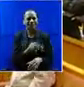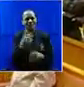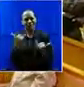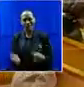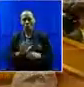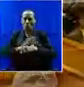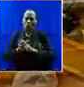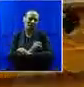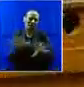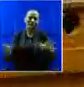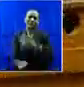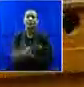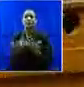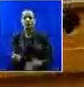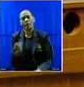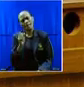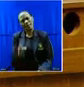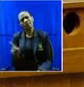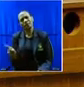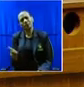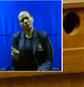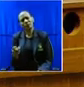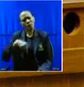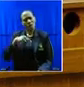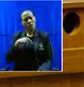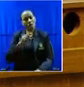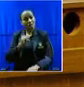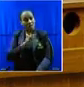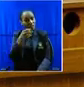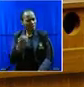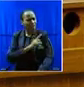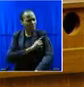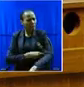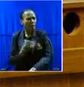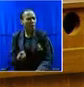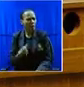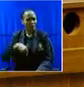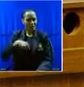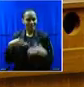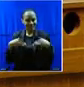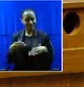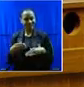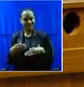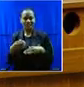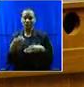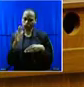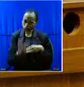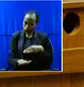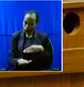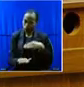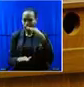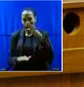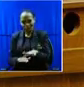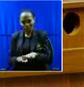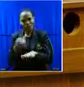coronavirus, these are some of the strengths on which we can build and strengthen the economy of